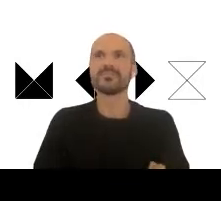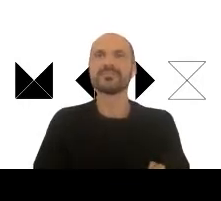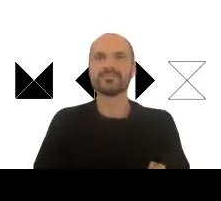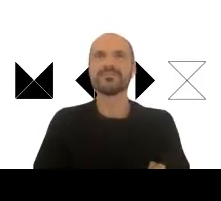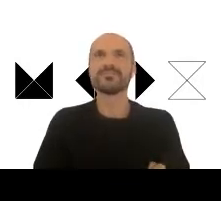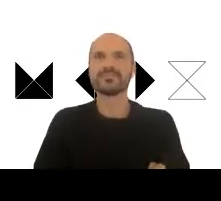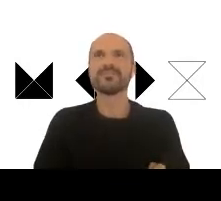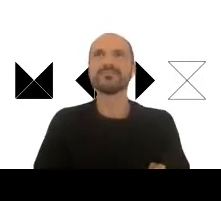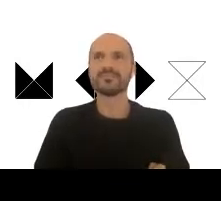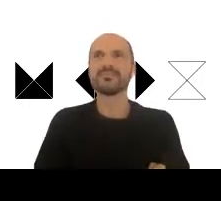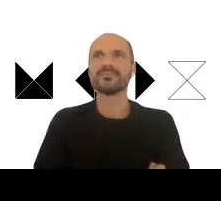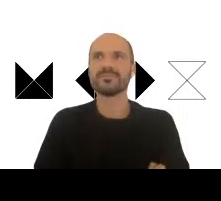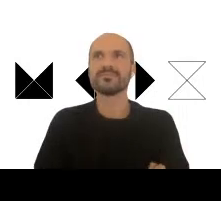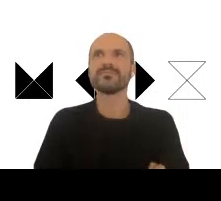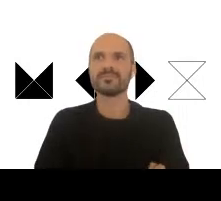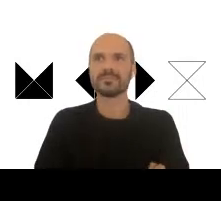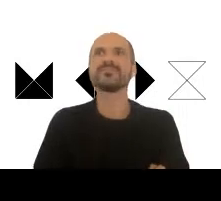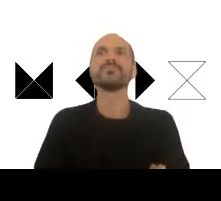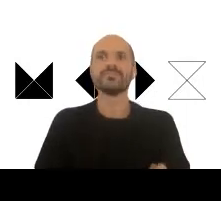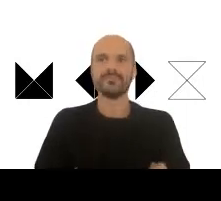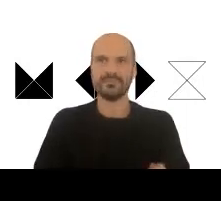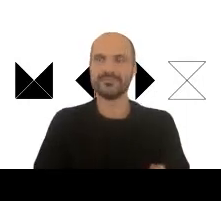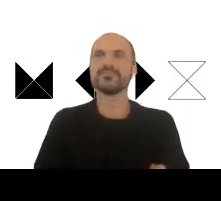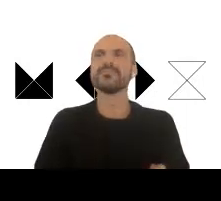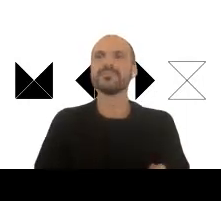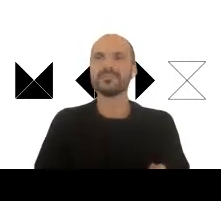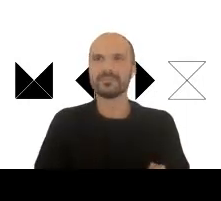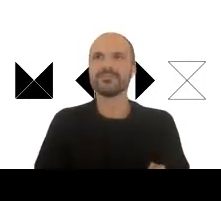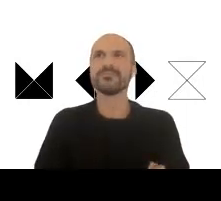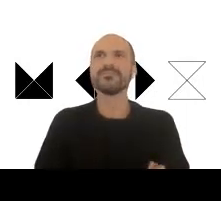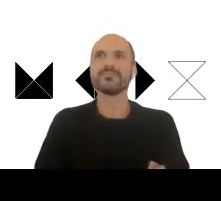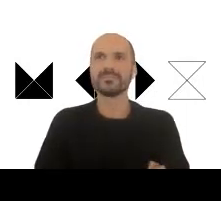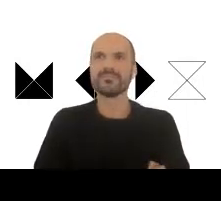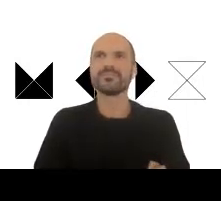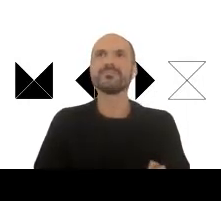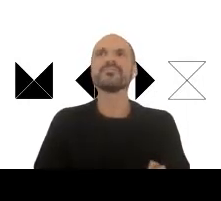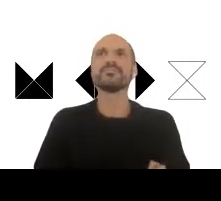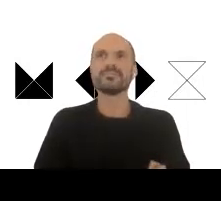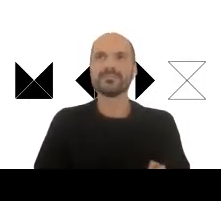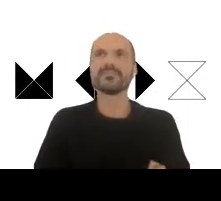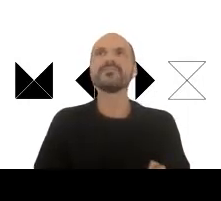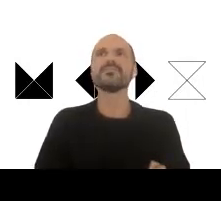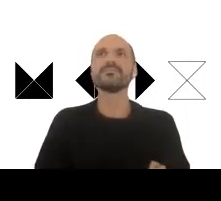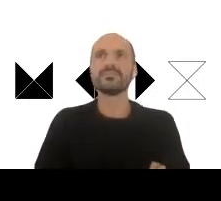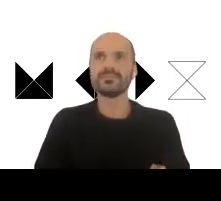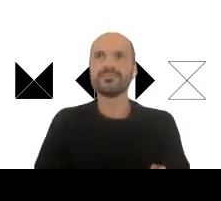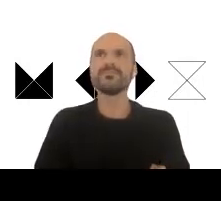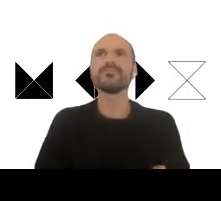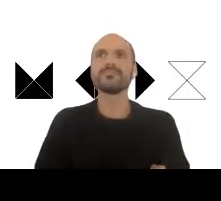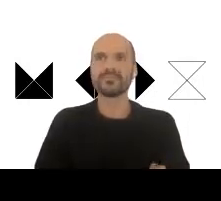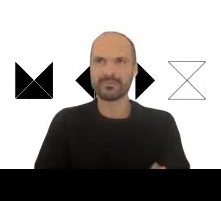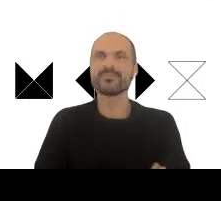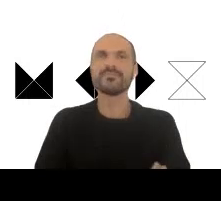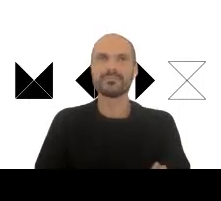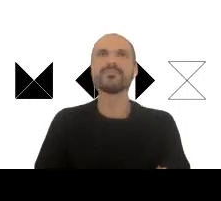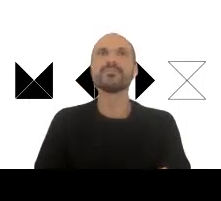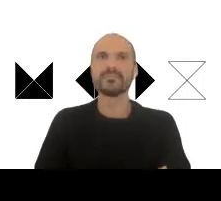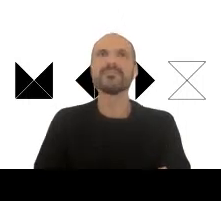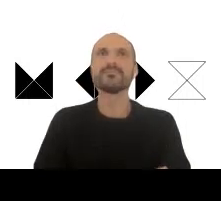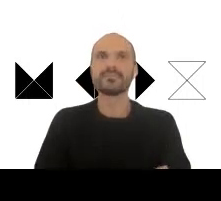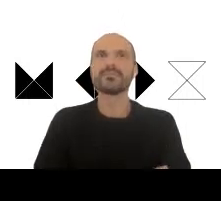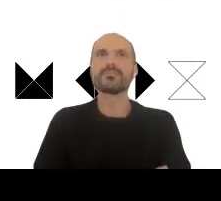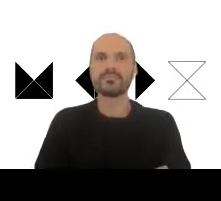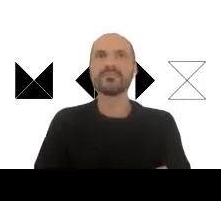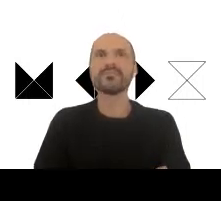but also in all the products that could help us to a green economy.